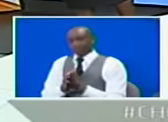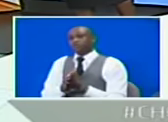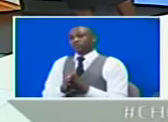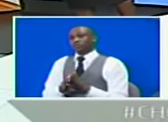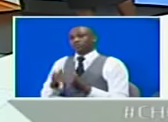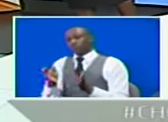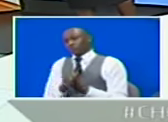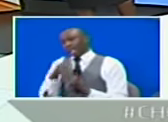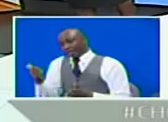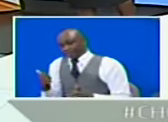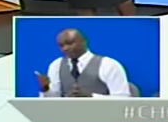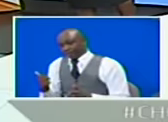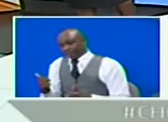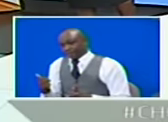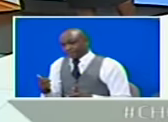we spoke to